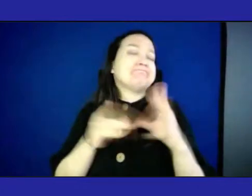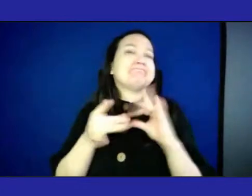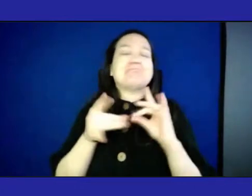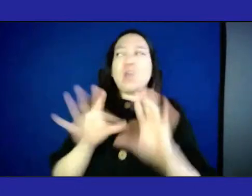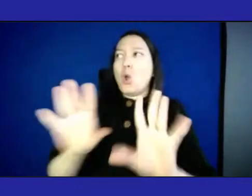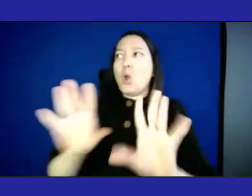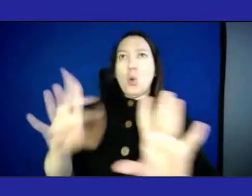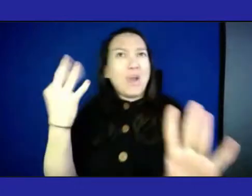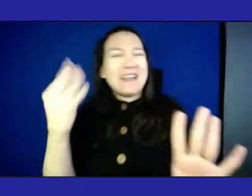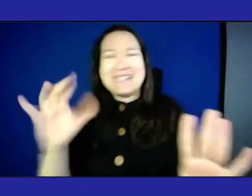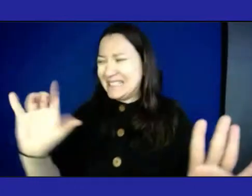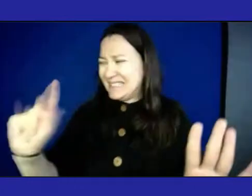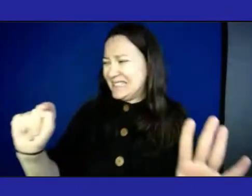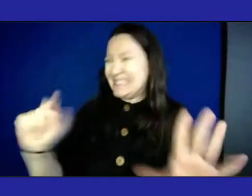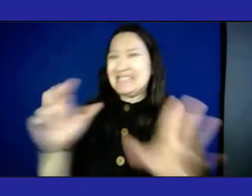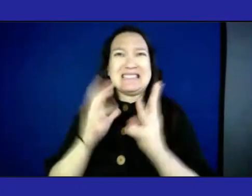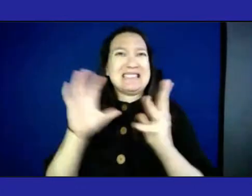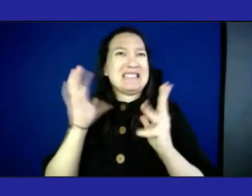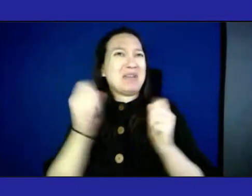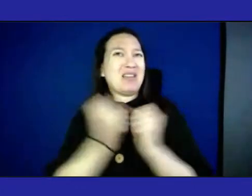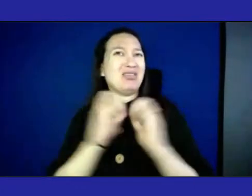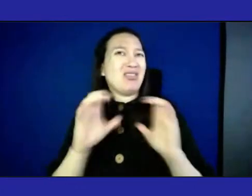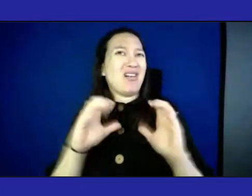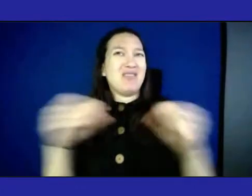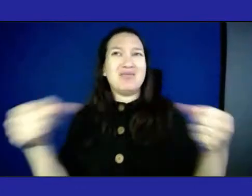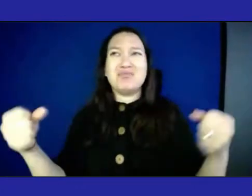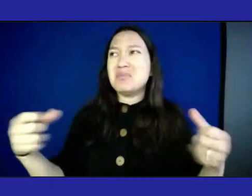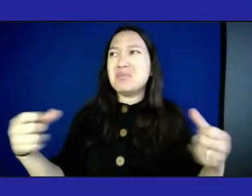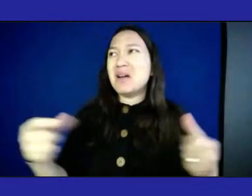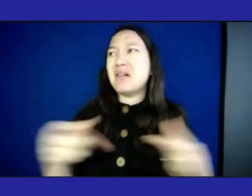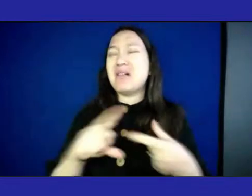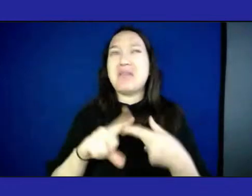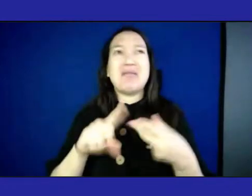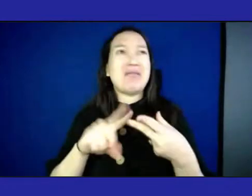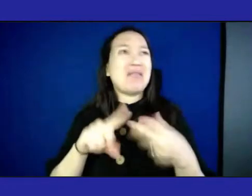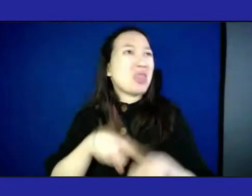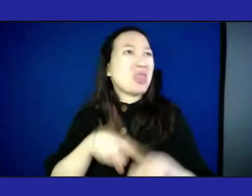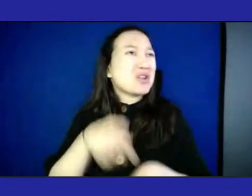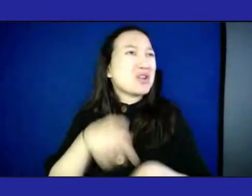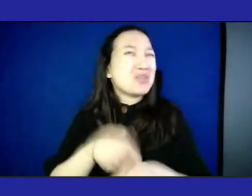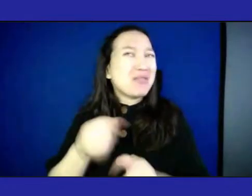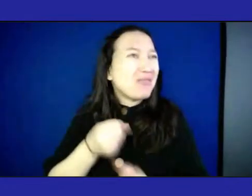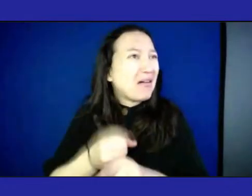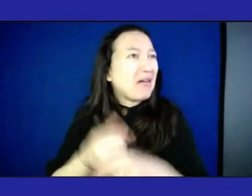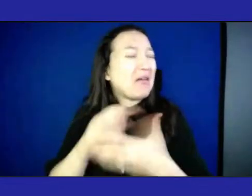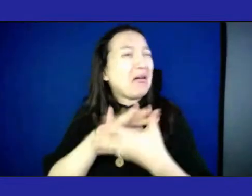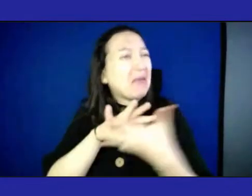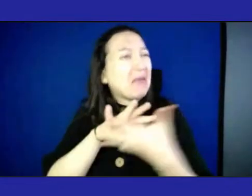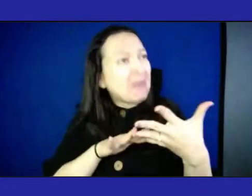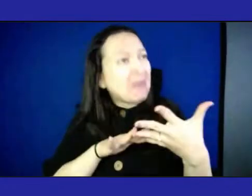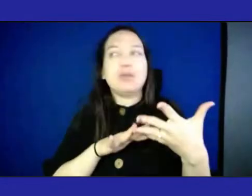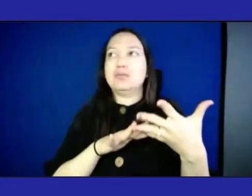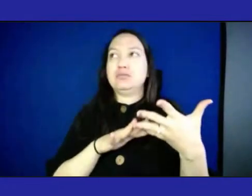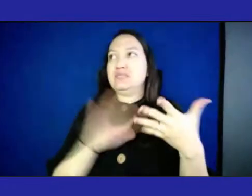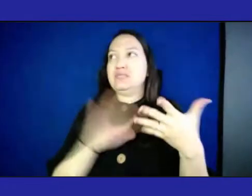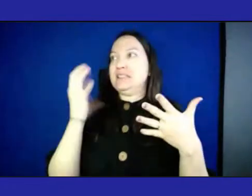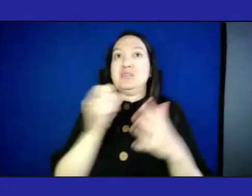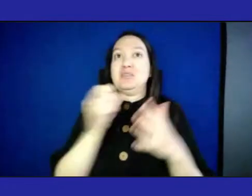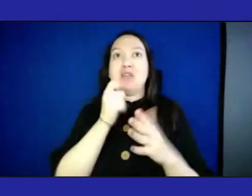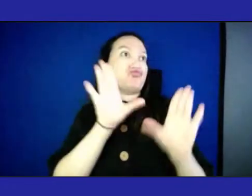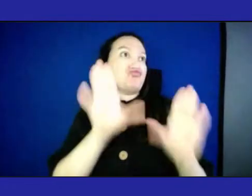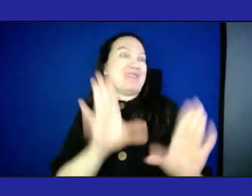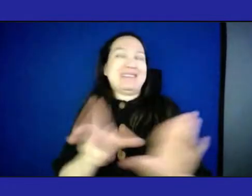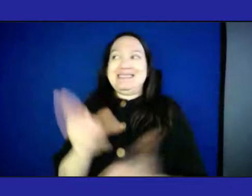CT, isn't that a lot of radiation? And what are the long-term effects and so on? And we don't have great smoking histories.